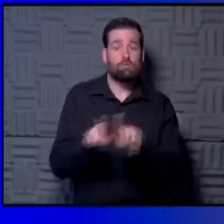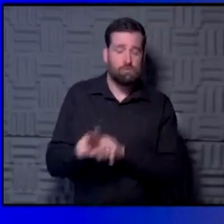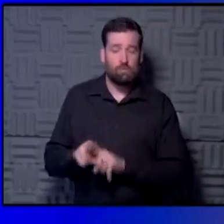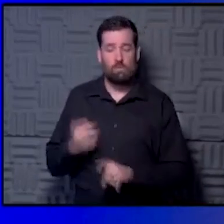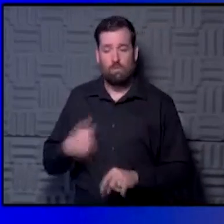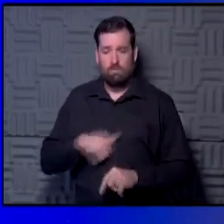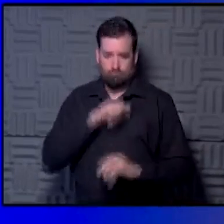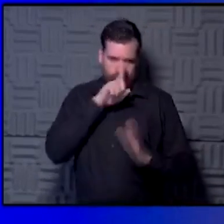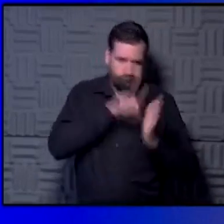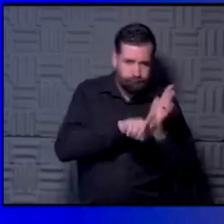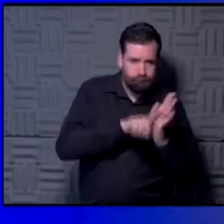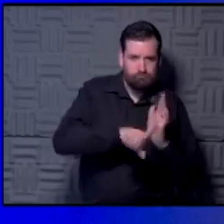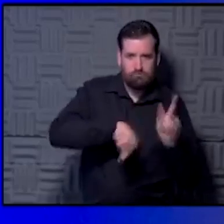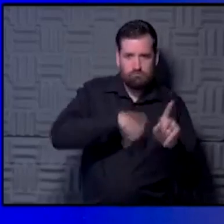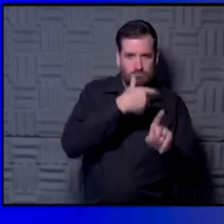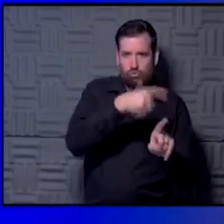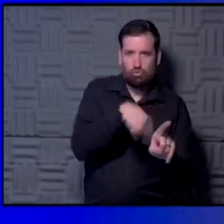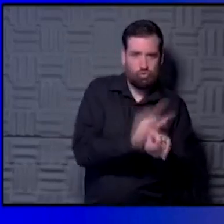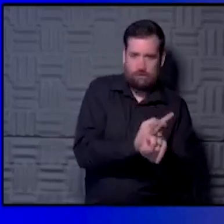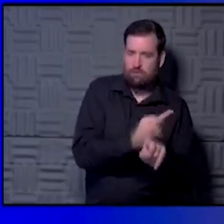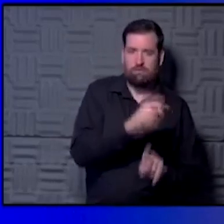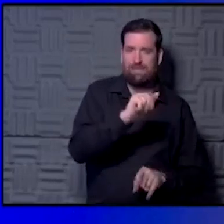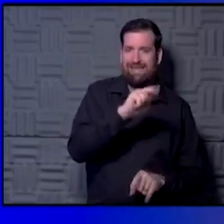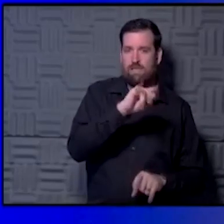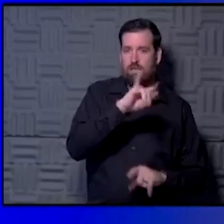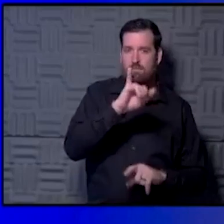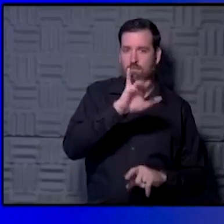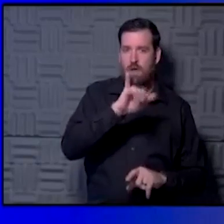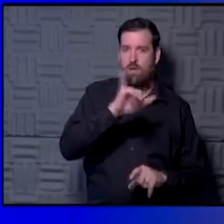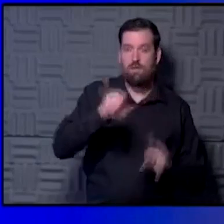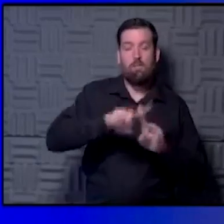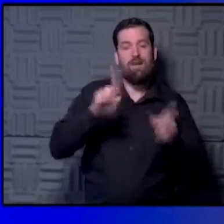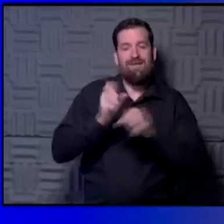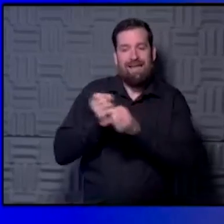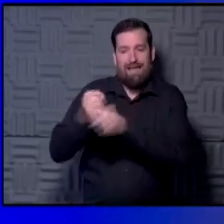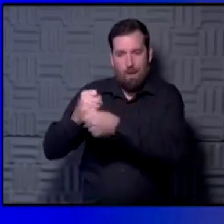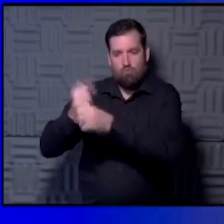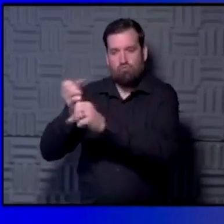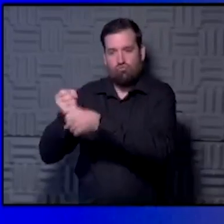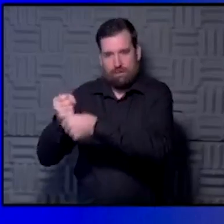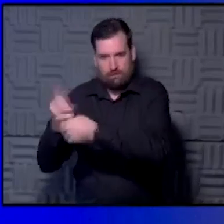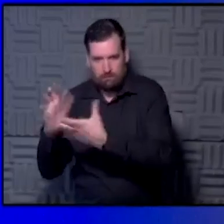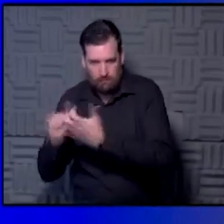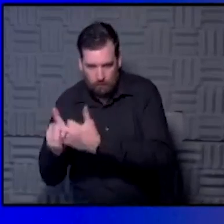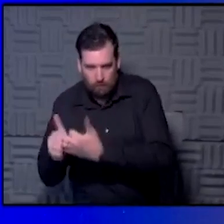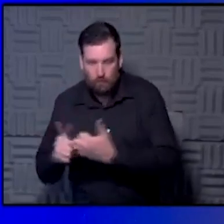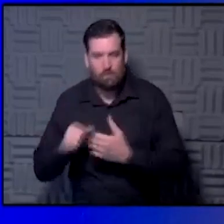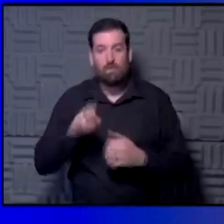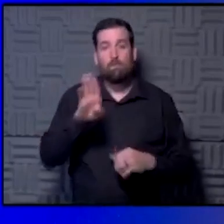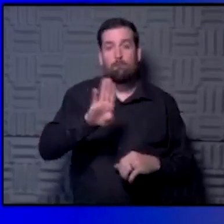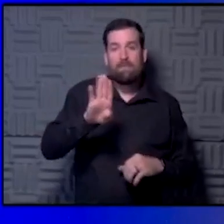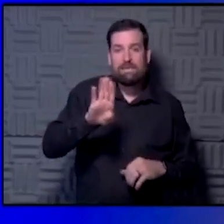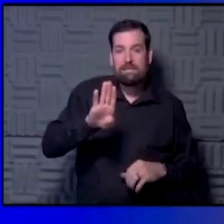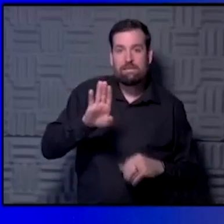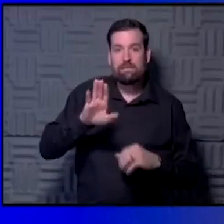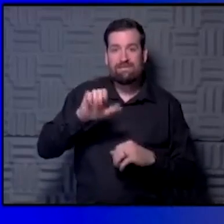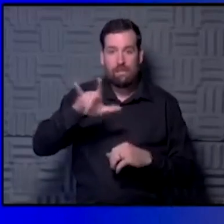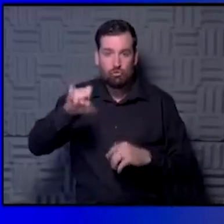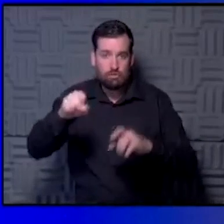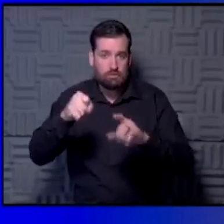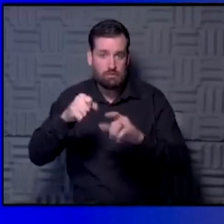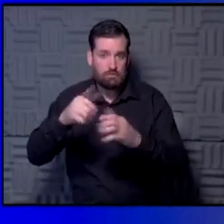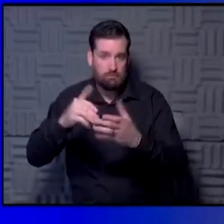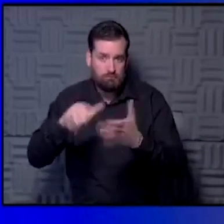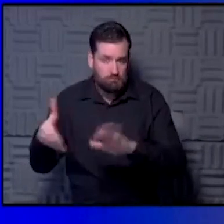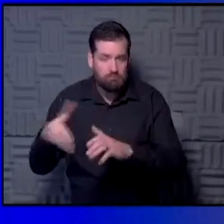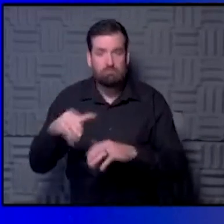looking at not only the antibodies themselves, but the cells that create the antibodies. So are those cells, those B cells, are they short-lived as well? Are